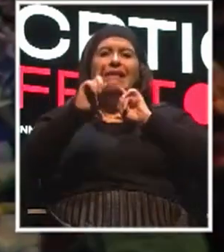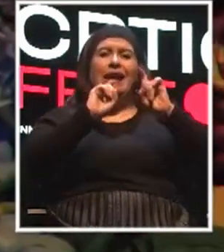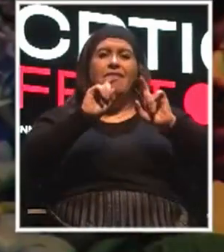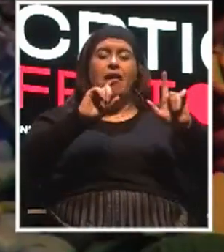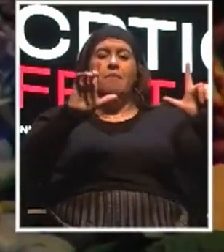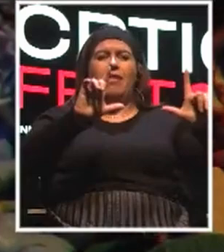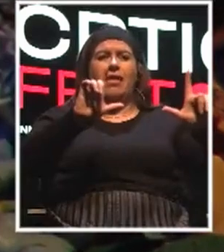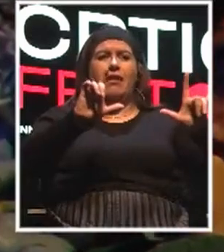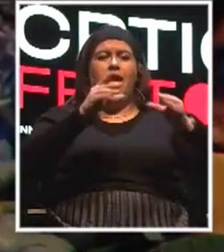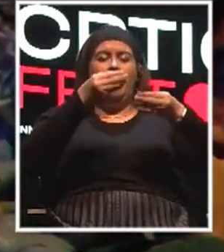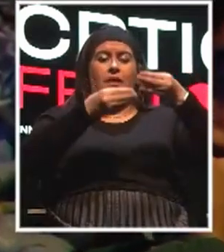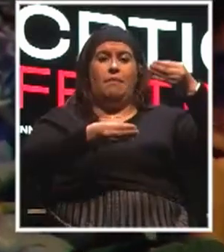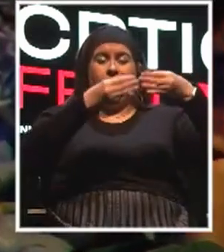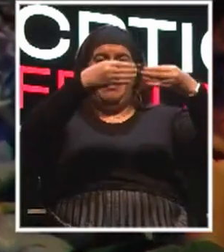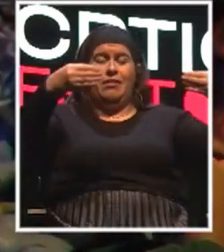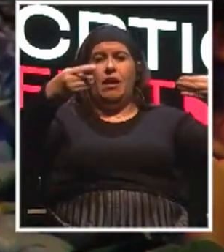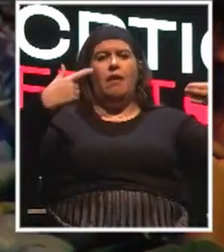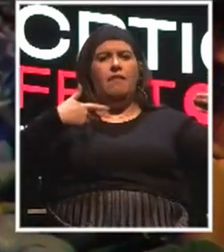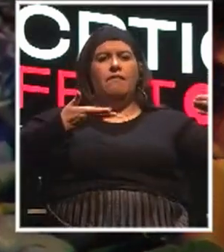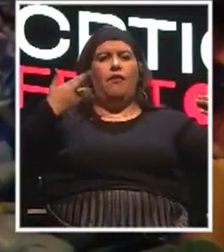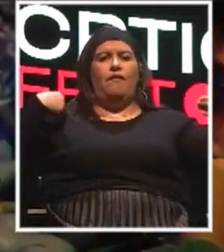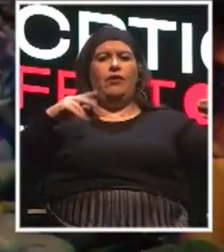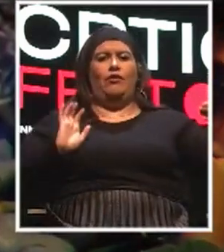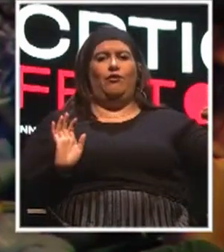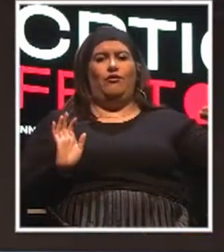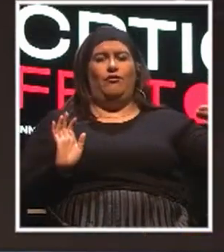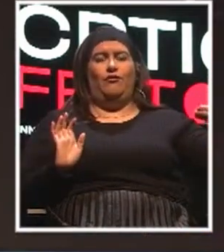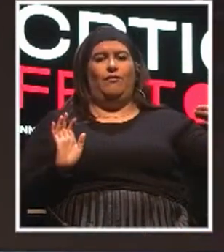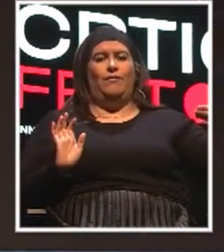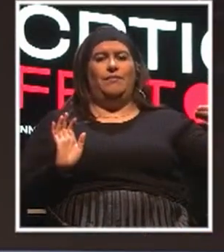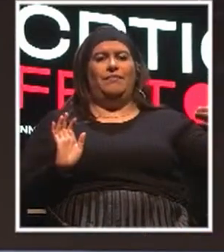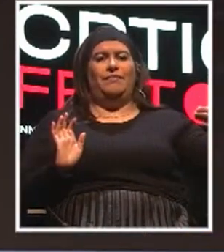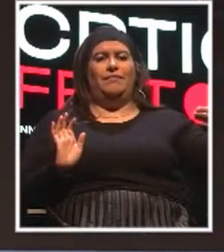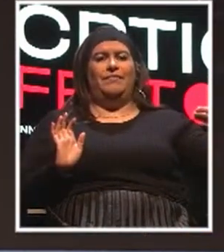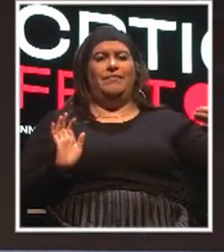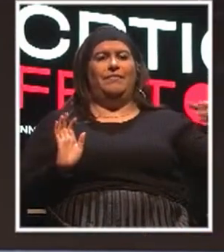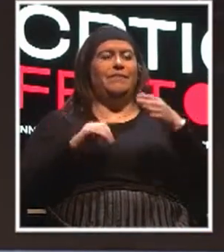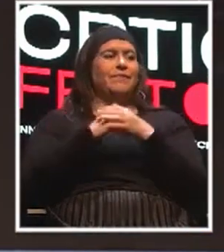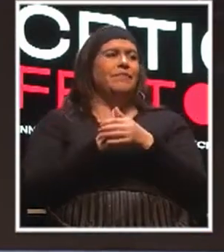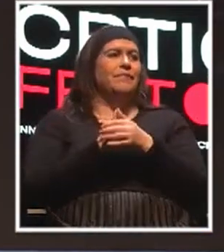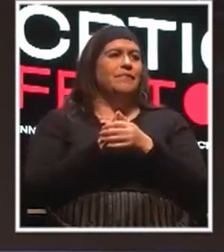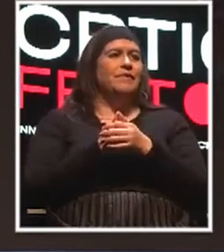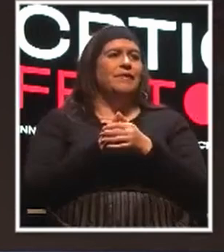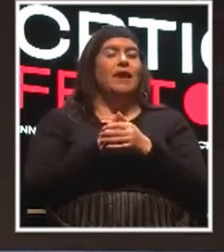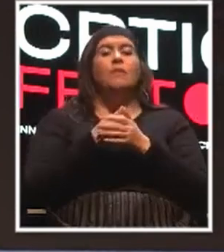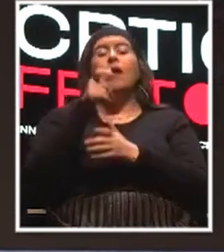inheritors of my old HBO that I worked for, Warner Discovery, just